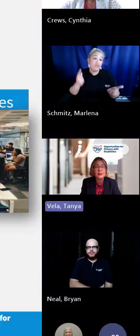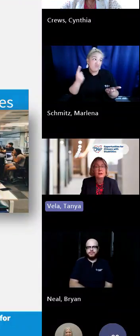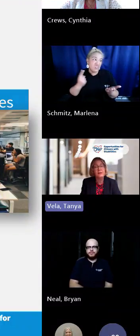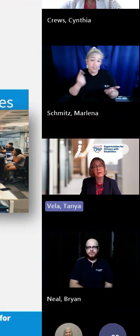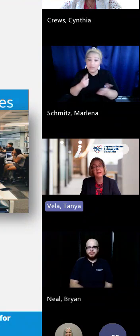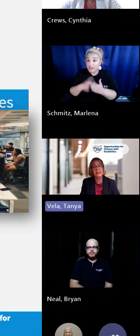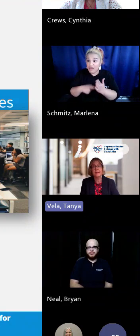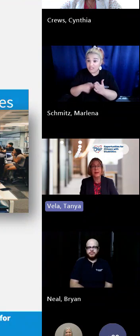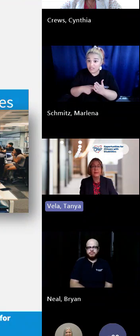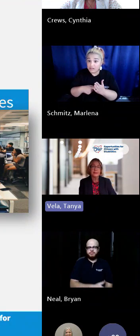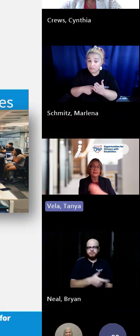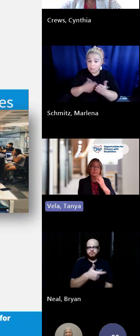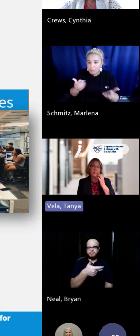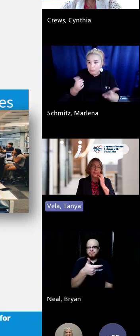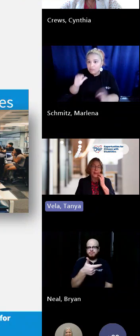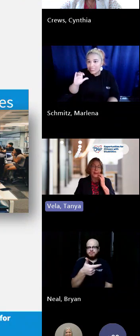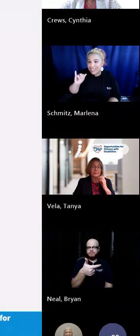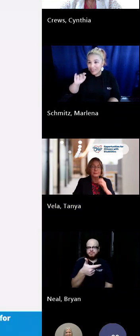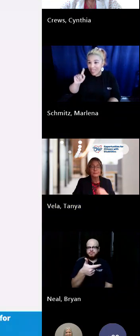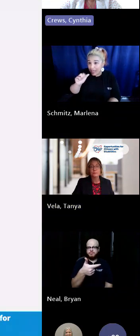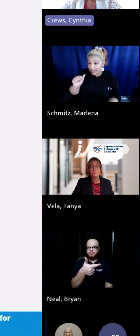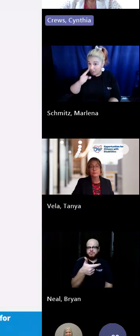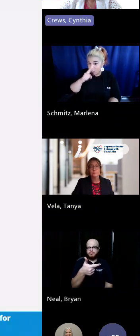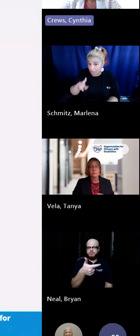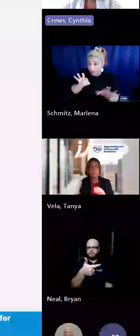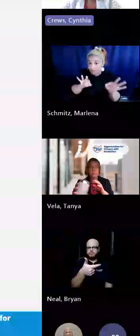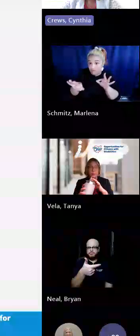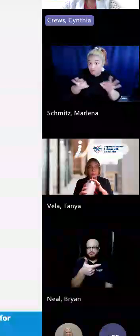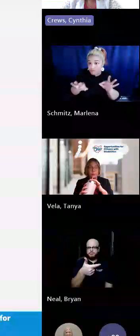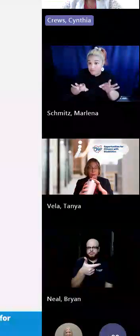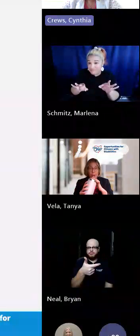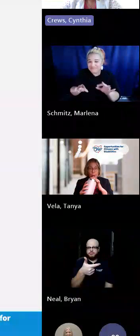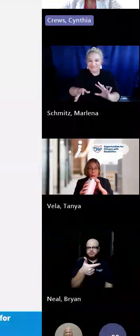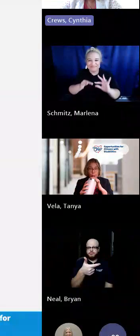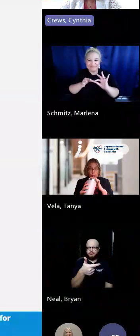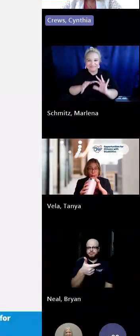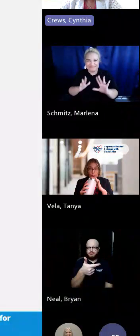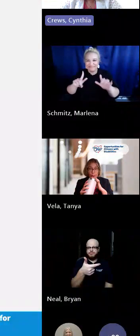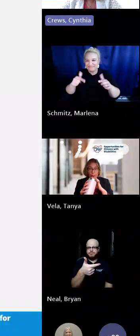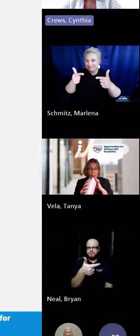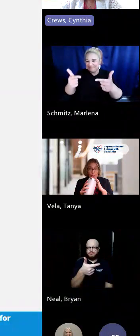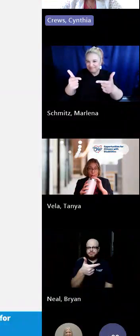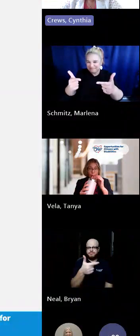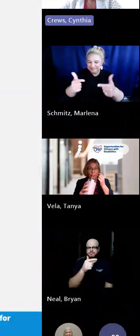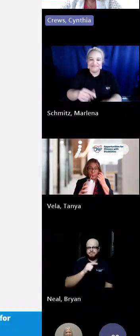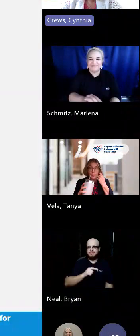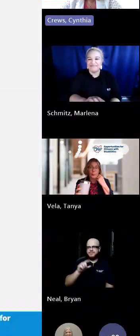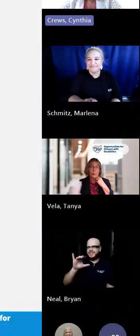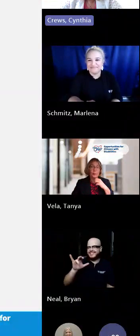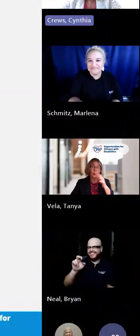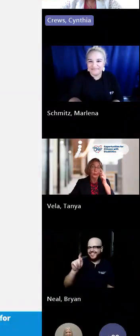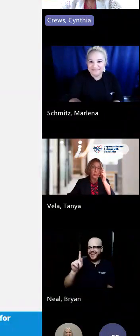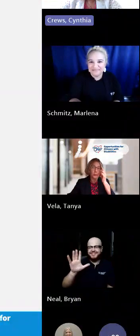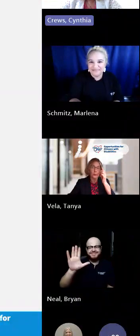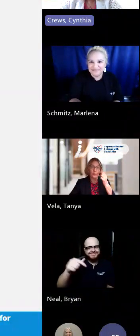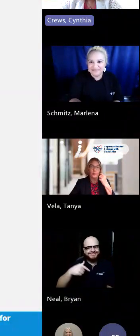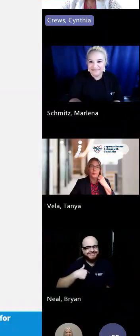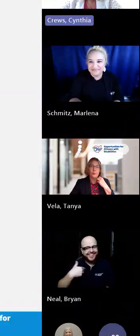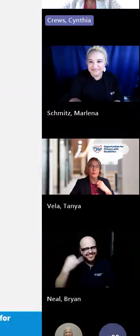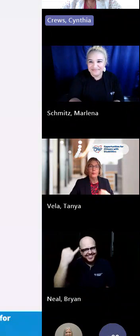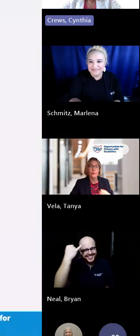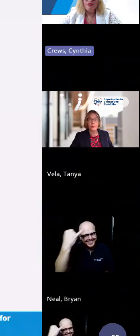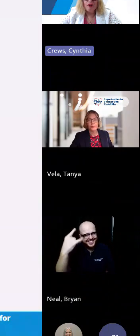Cynthia, do you have any ideas about this? Well, as a matter of fact, I do, Tanya. When an accommodation is needed, a survey